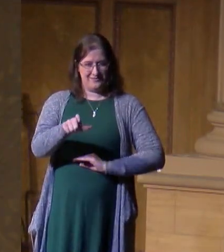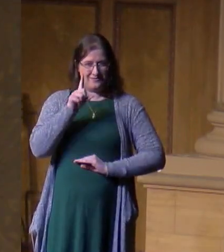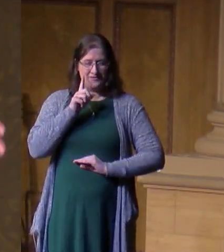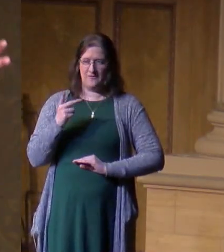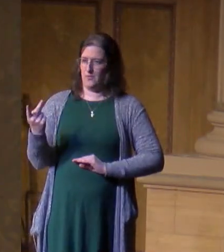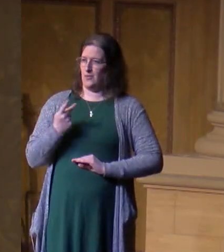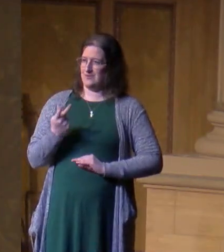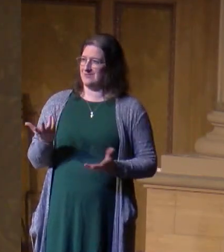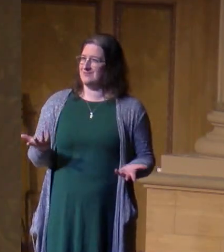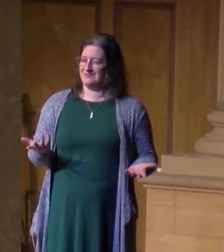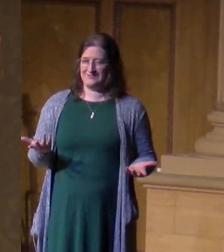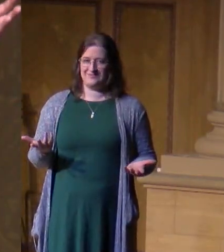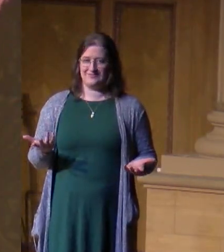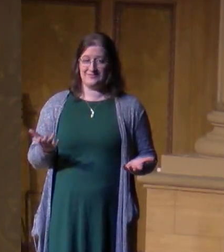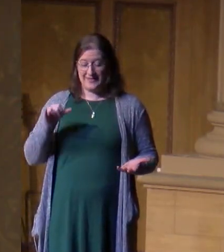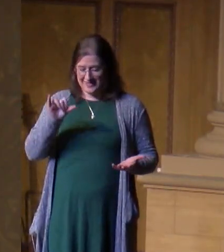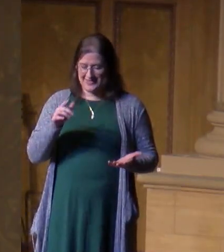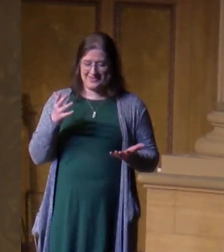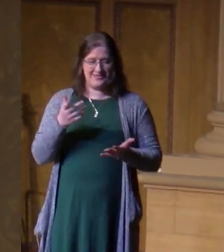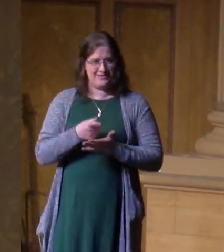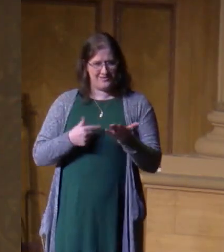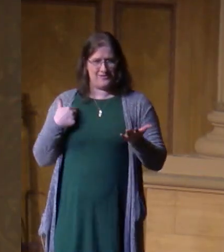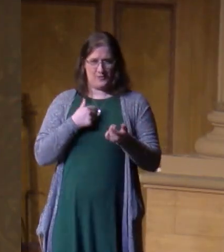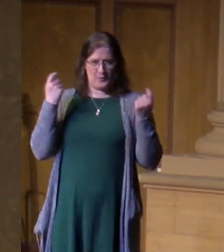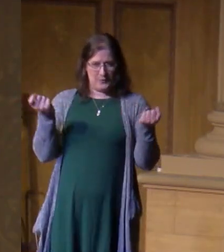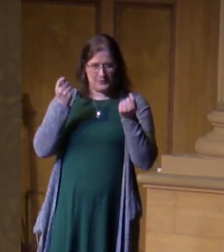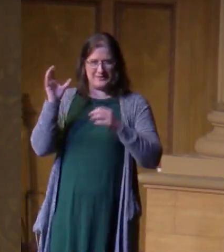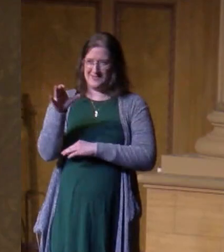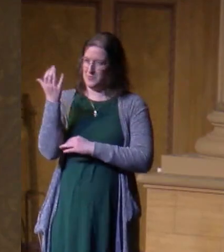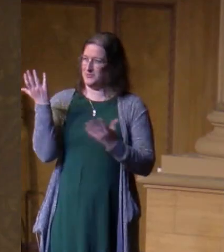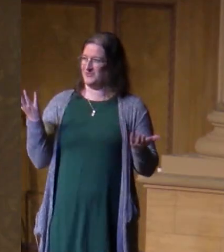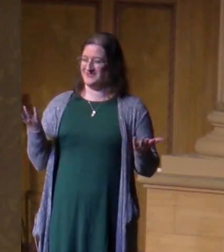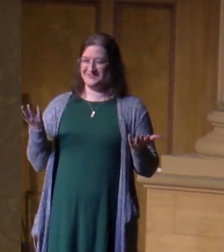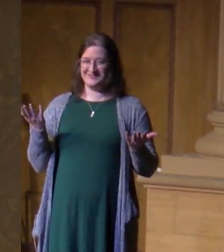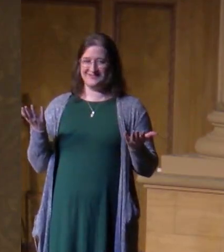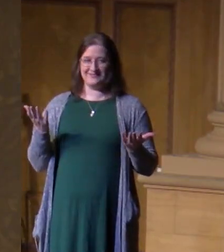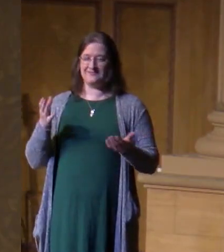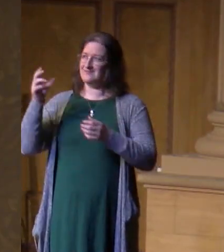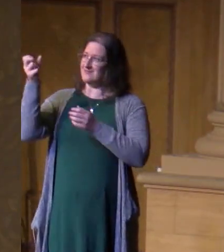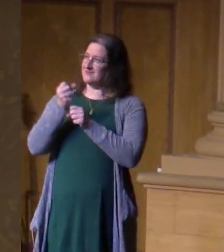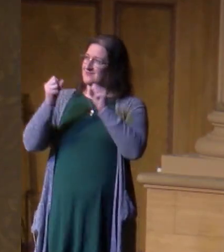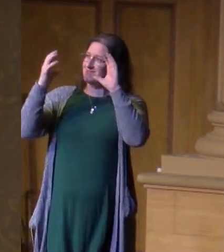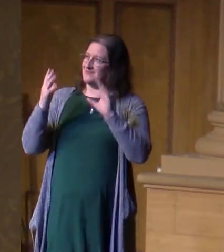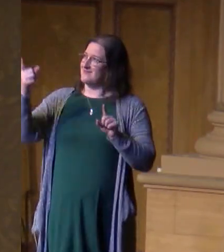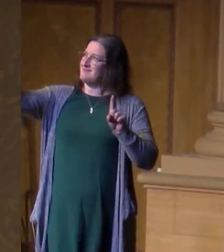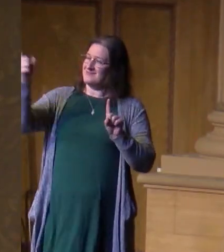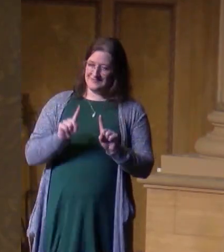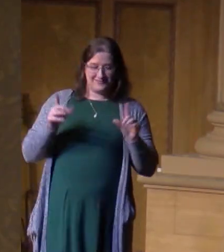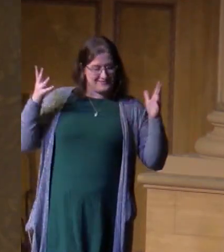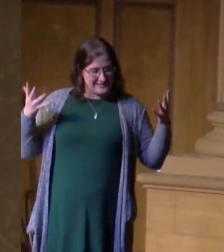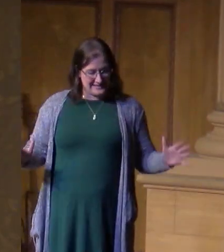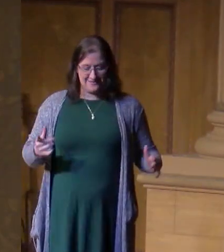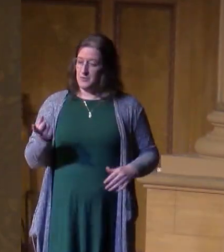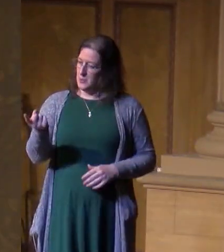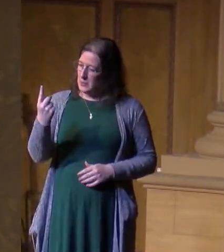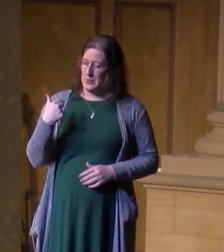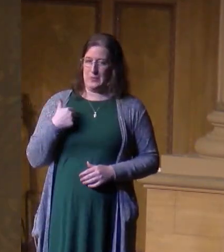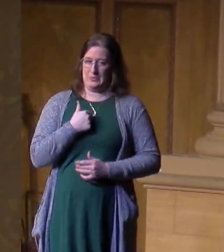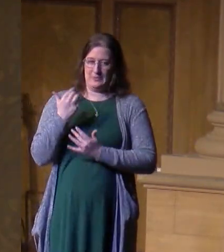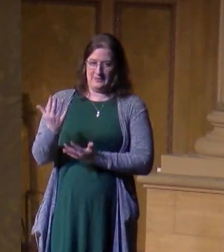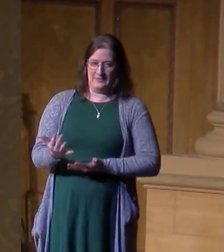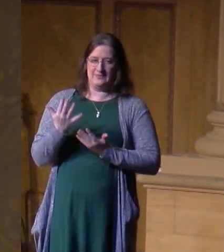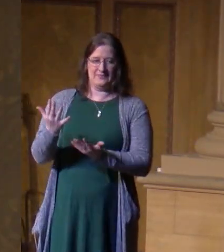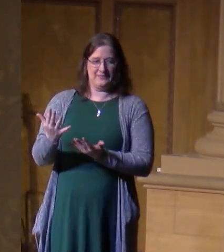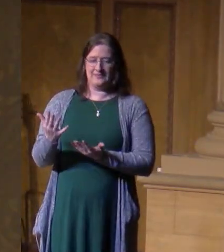I mean, this is what we celebrate at Christmas. This is why we celebrate at Christmas. The Savior has come. The one we were waiting for has